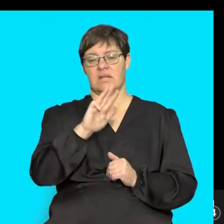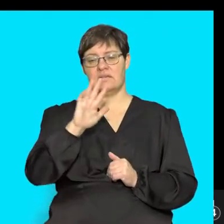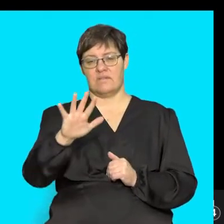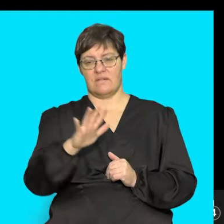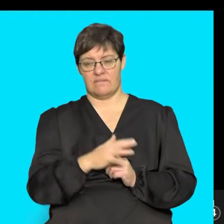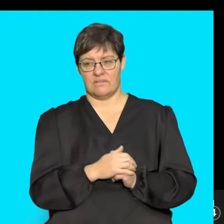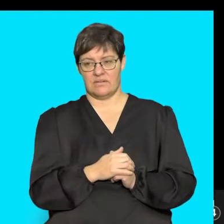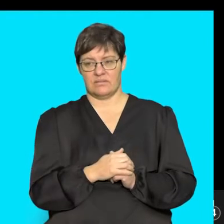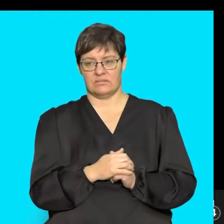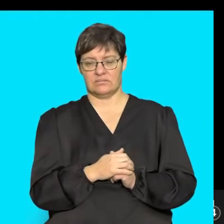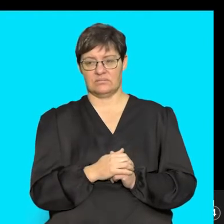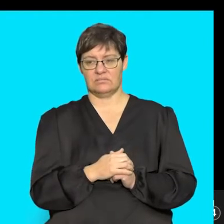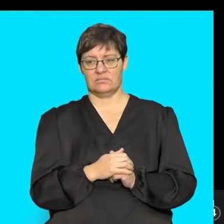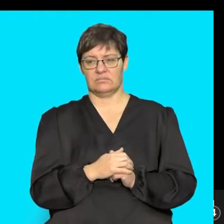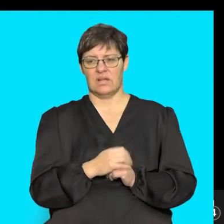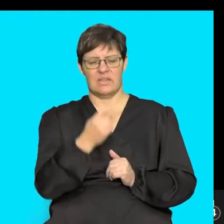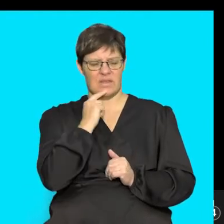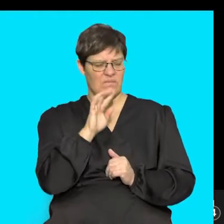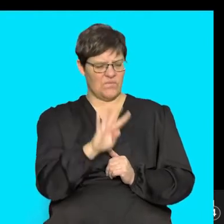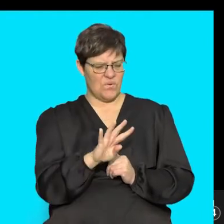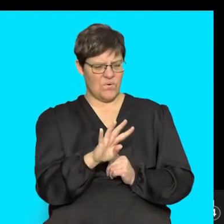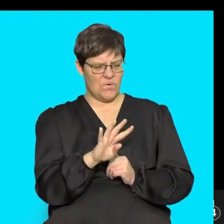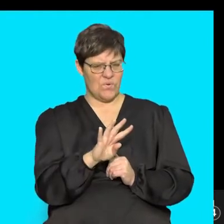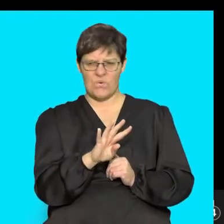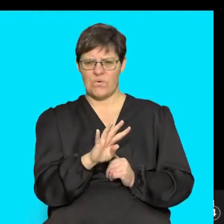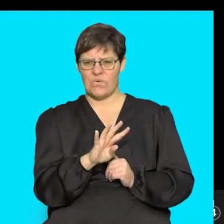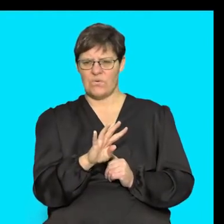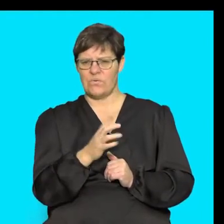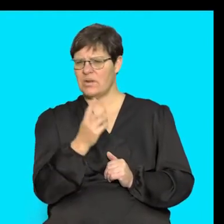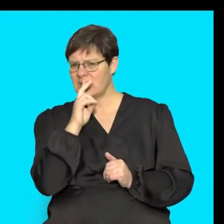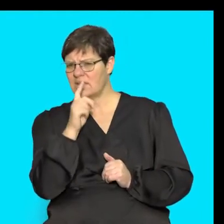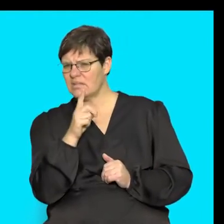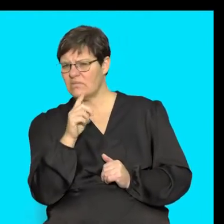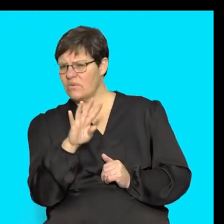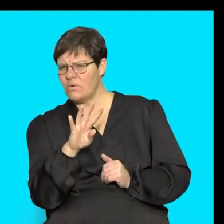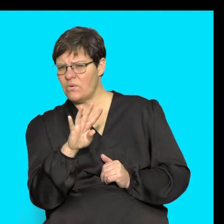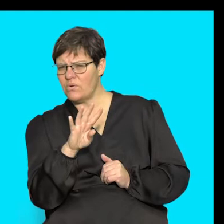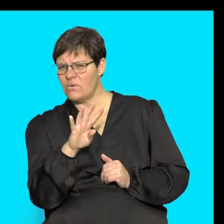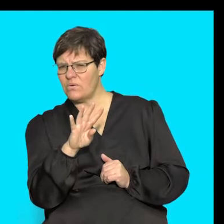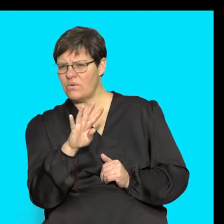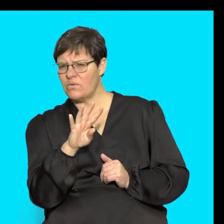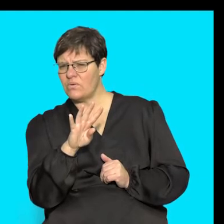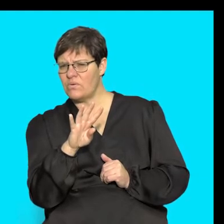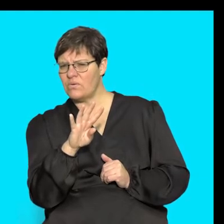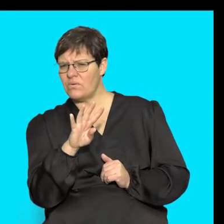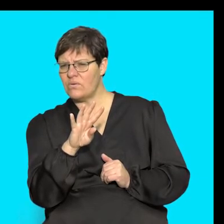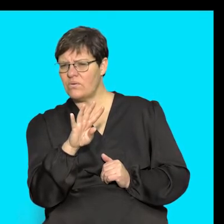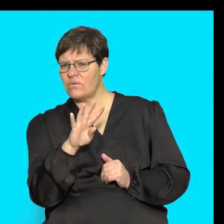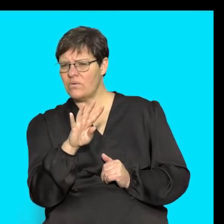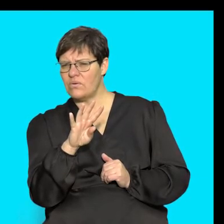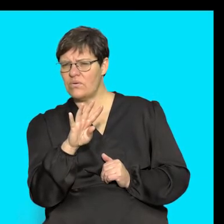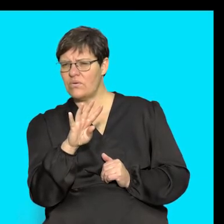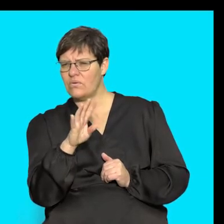had 95 equal. I think we had 4 data set. Let's see what we need. We had 4 data set. So